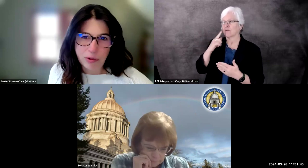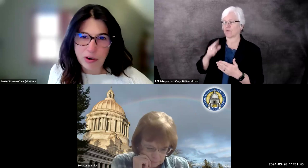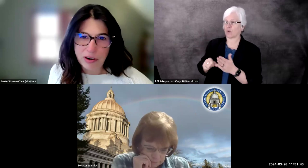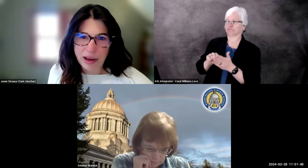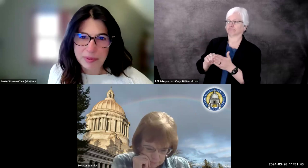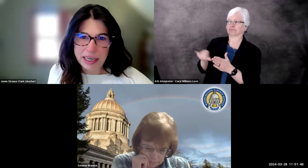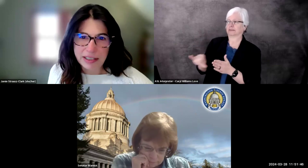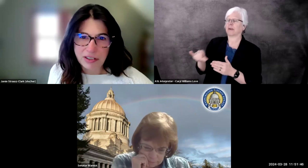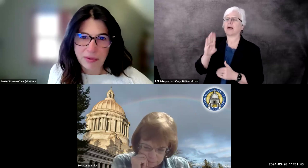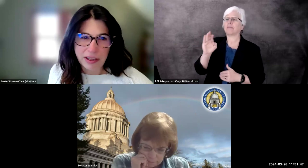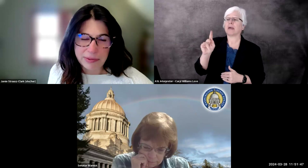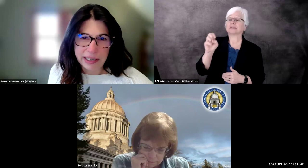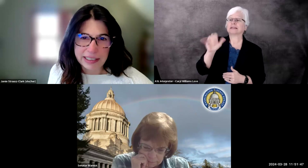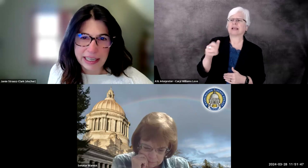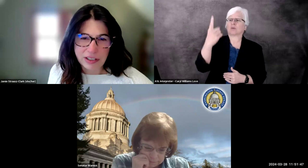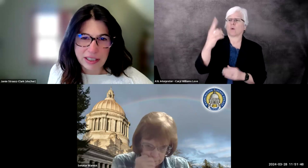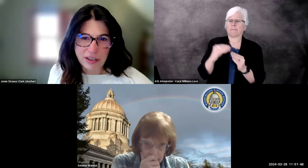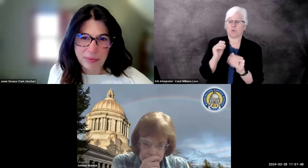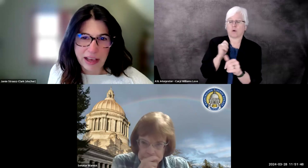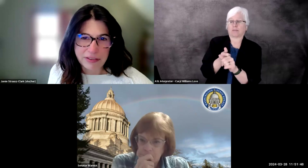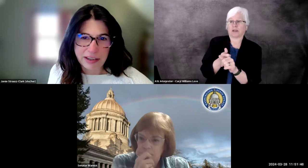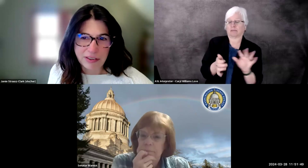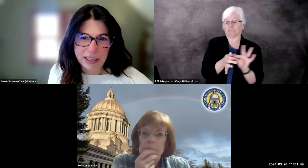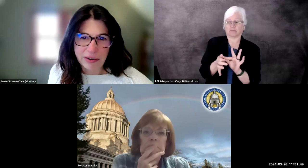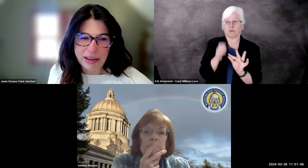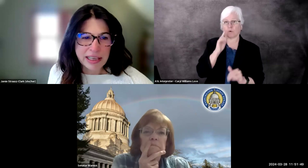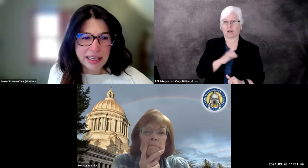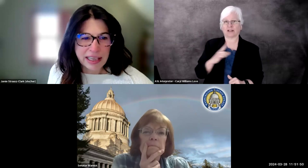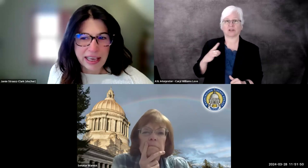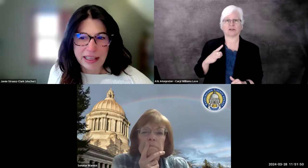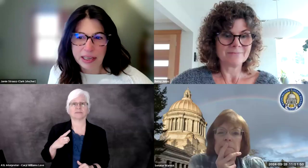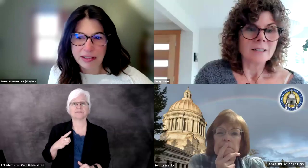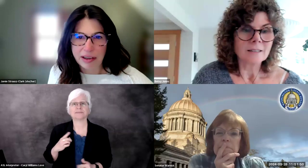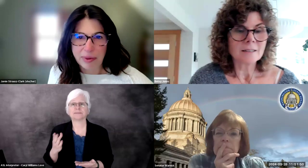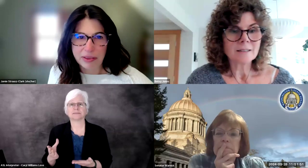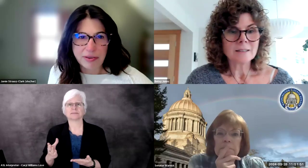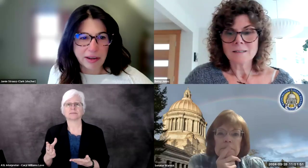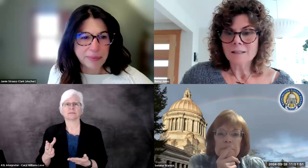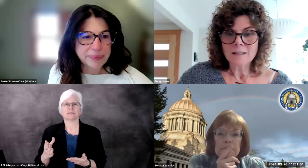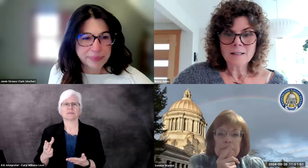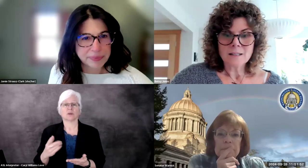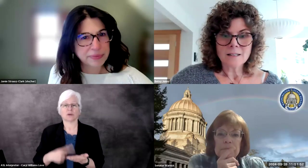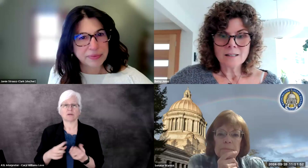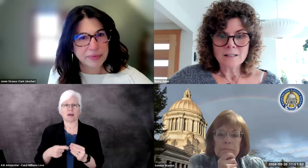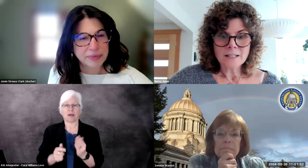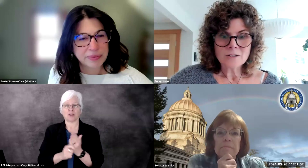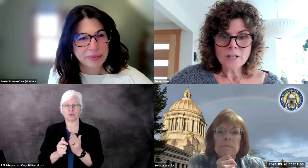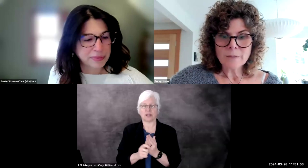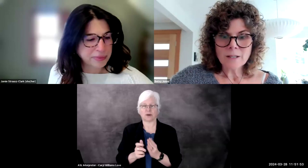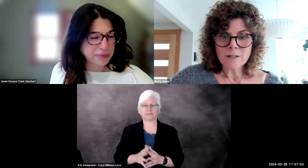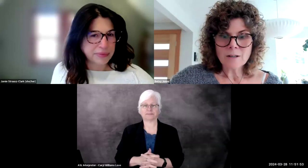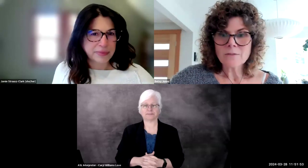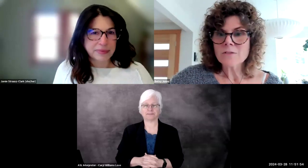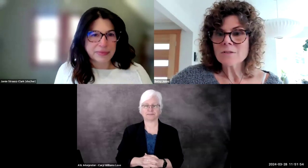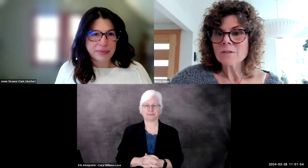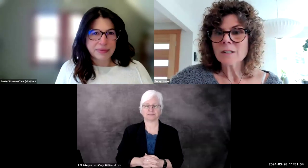has one more update to share with us related to legislation on behalf of Senator Dingra. And then we can talk about the newsletter.